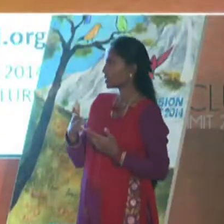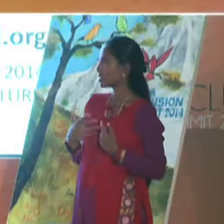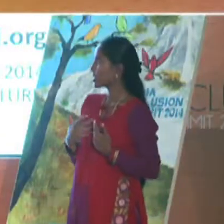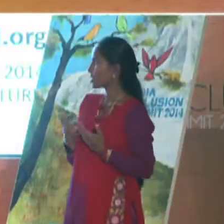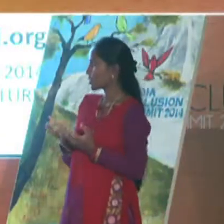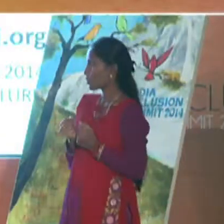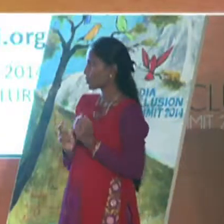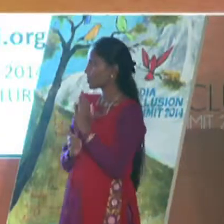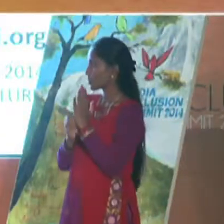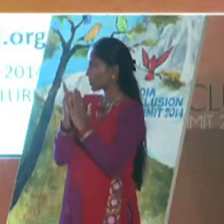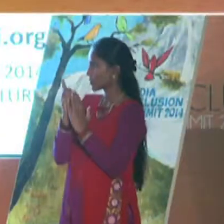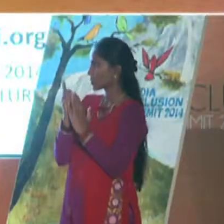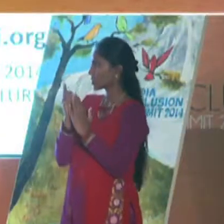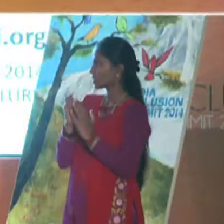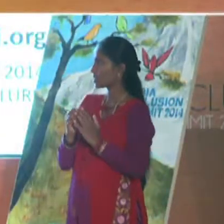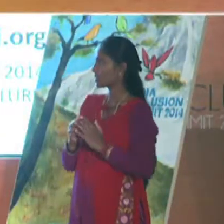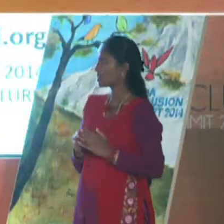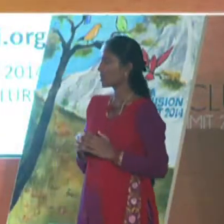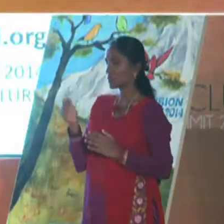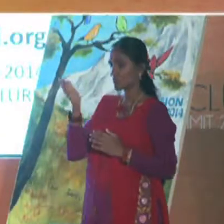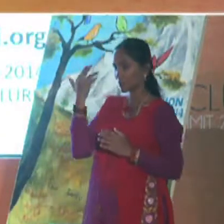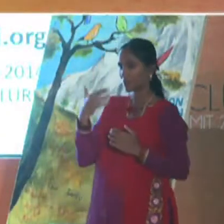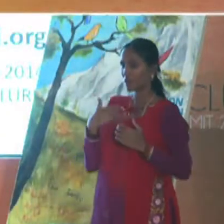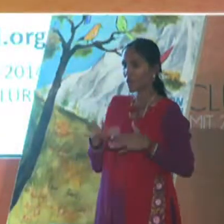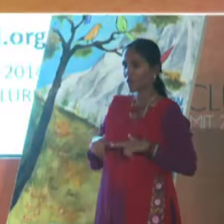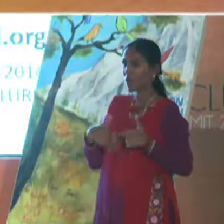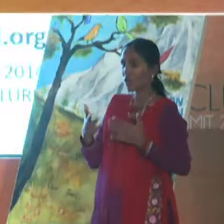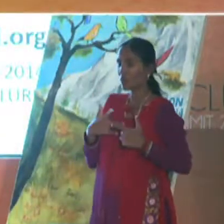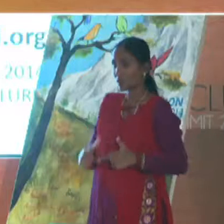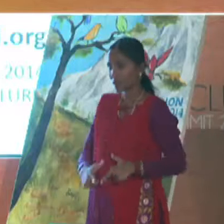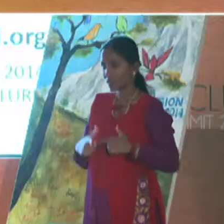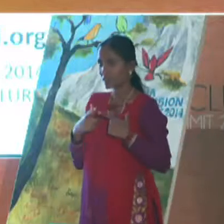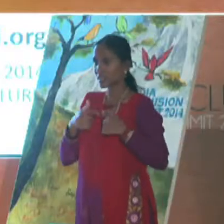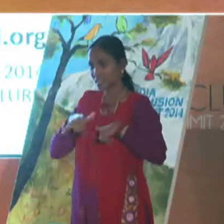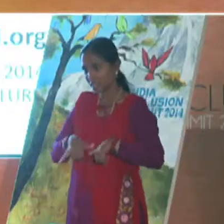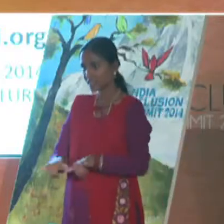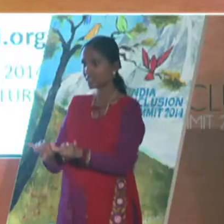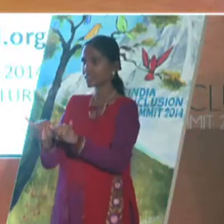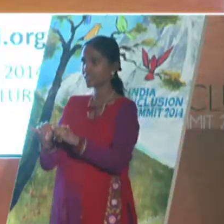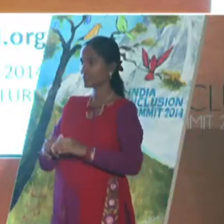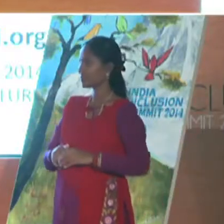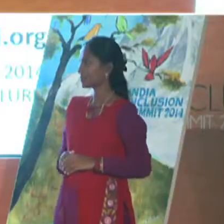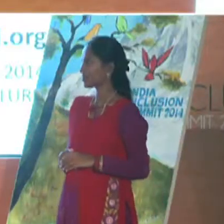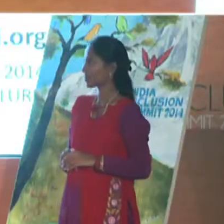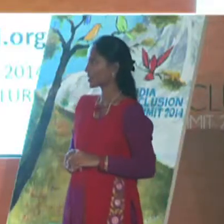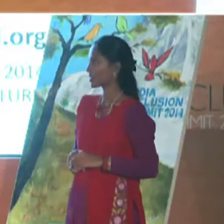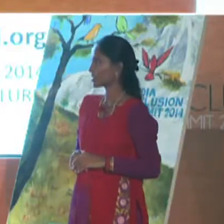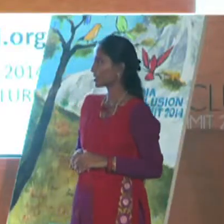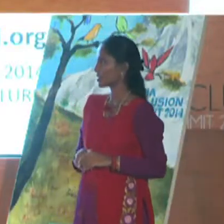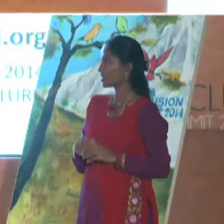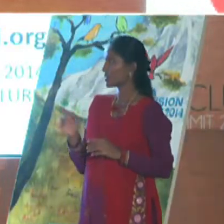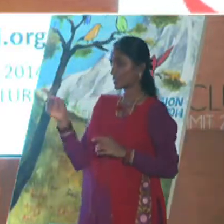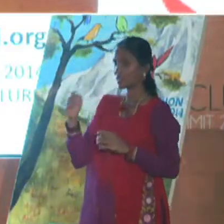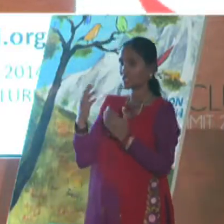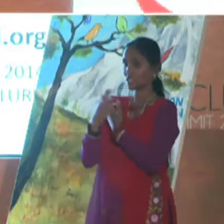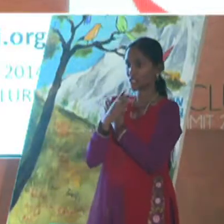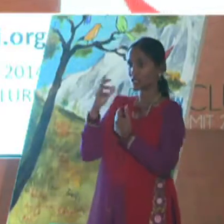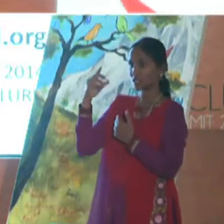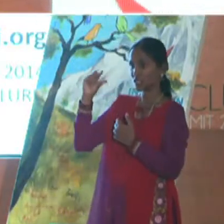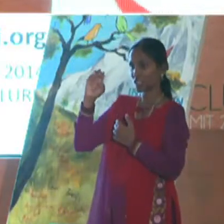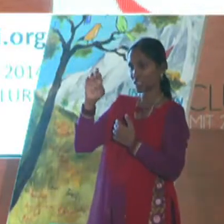to a special school because they take blind people and they take us serious. In that school in Marburg in Germany, she